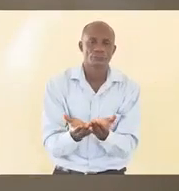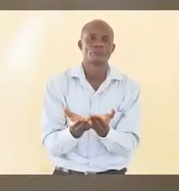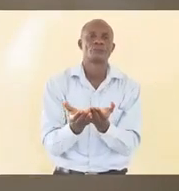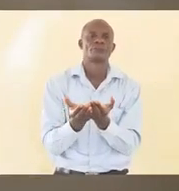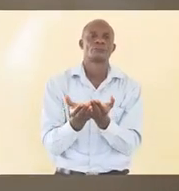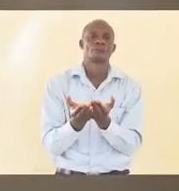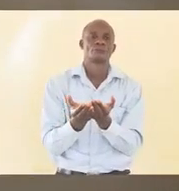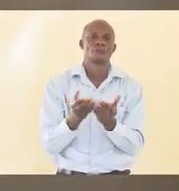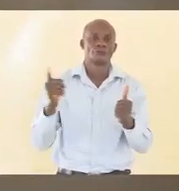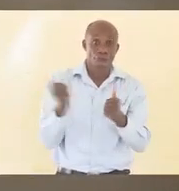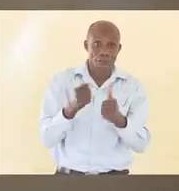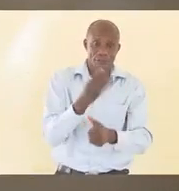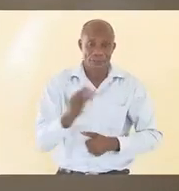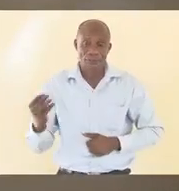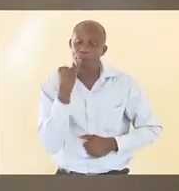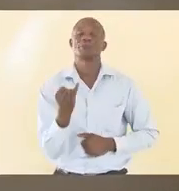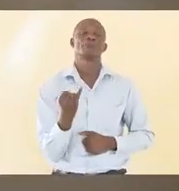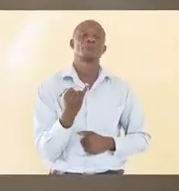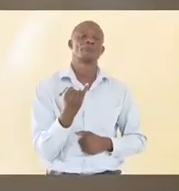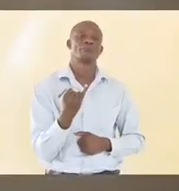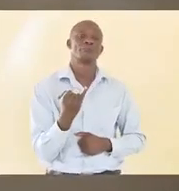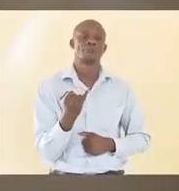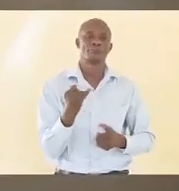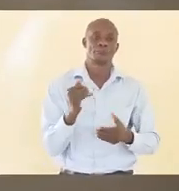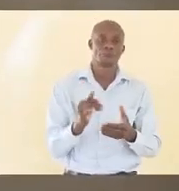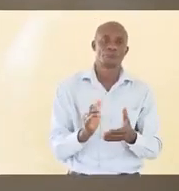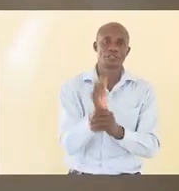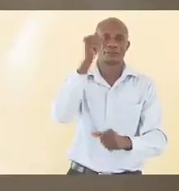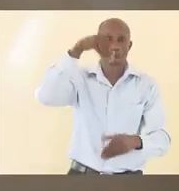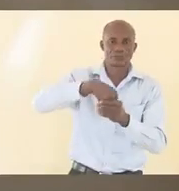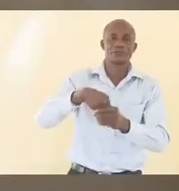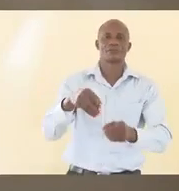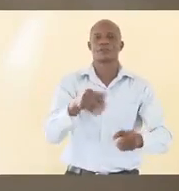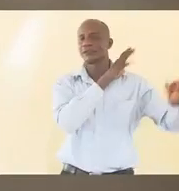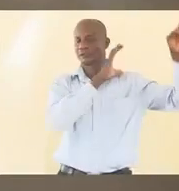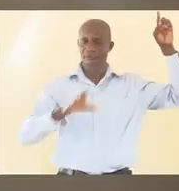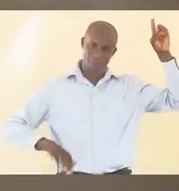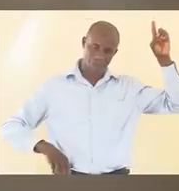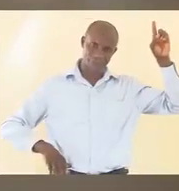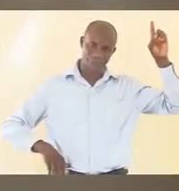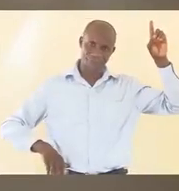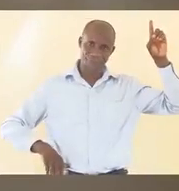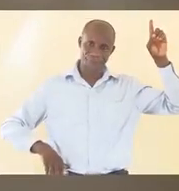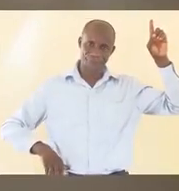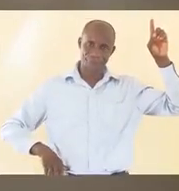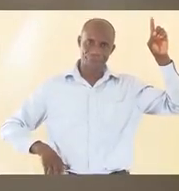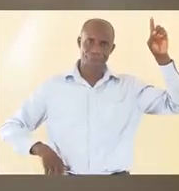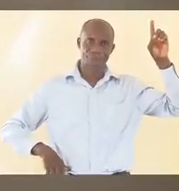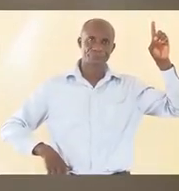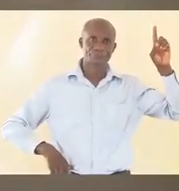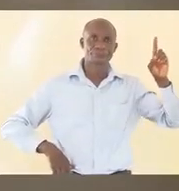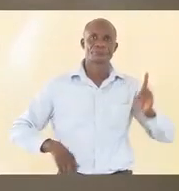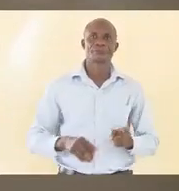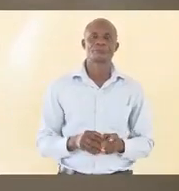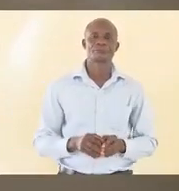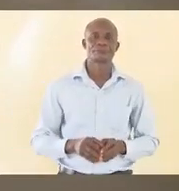Such as? So the first ingredient is believe in Christ. Believe in Christ. Because